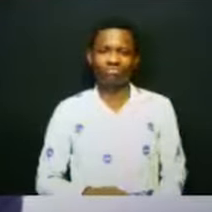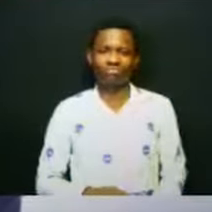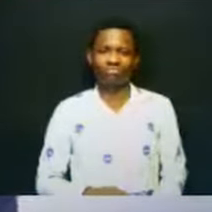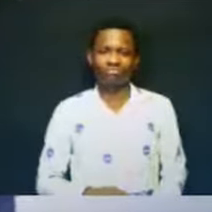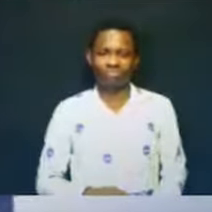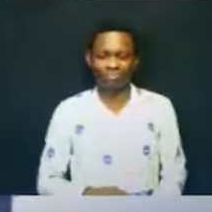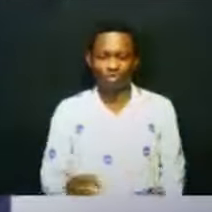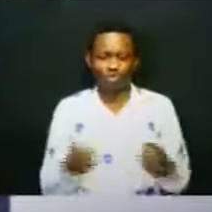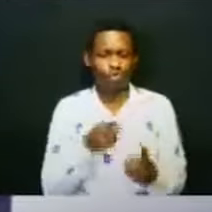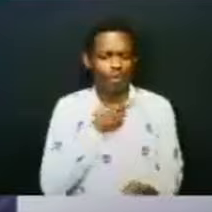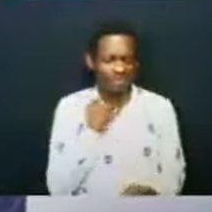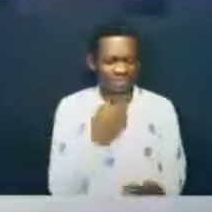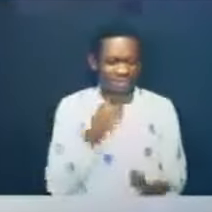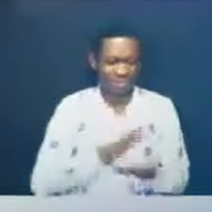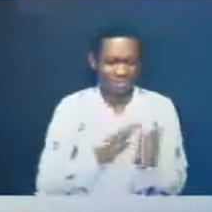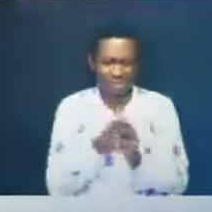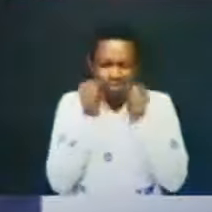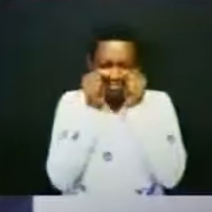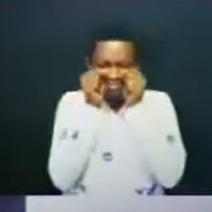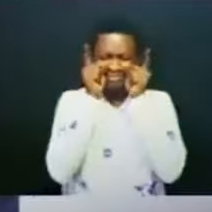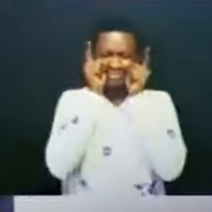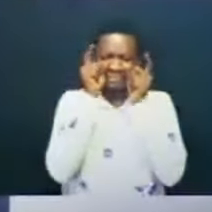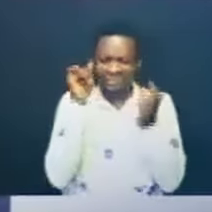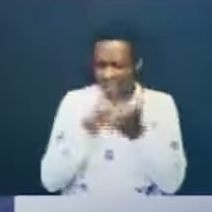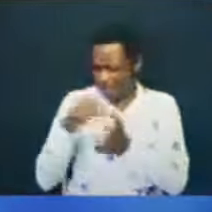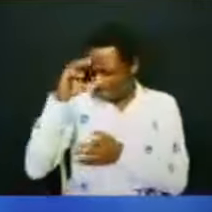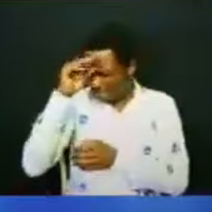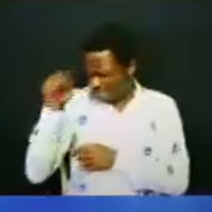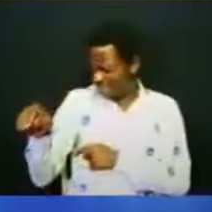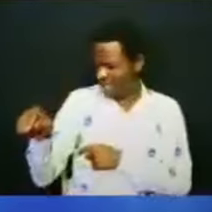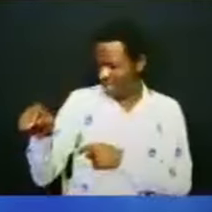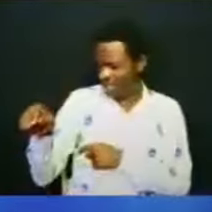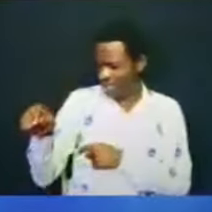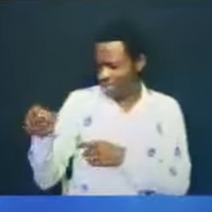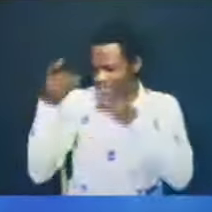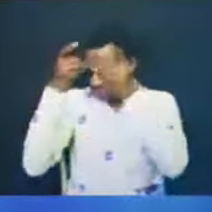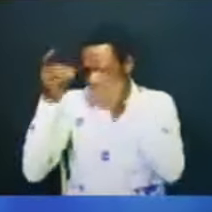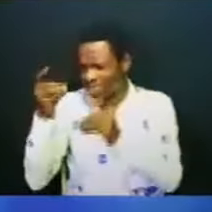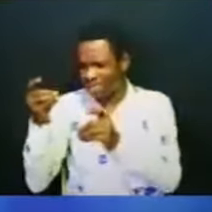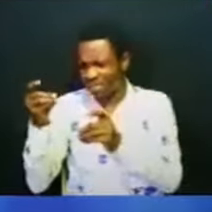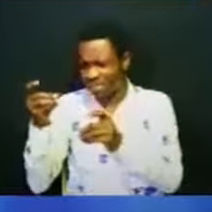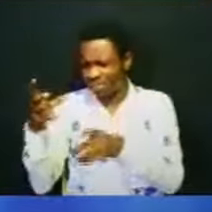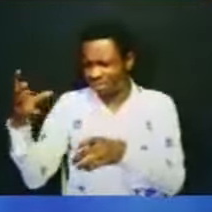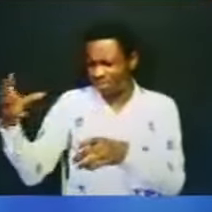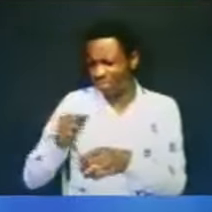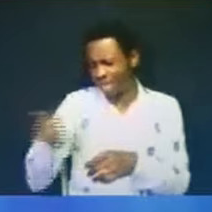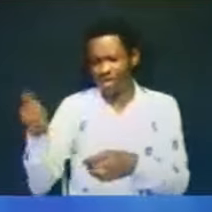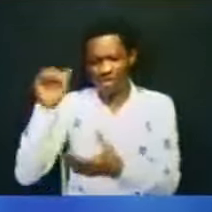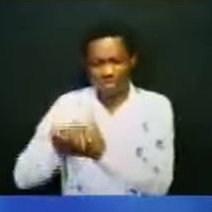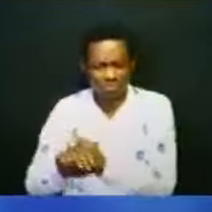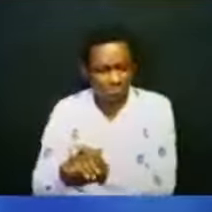could take that decision. I mean, he was surprised the way he knows this one. And he was